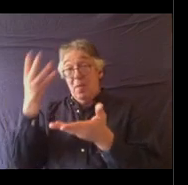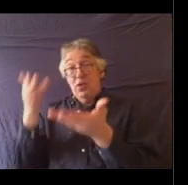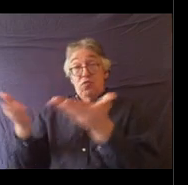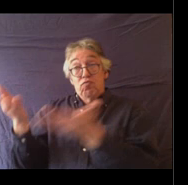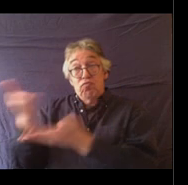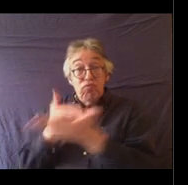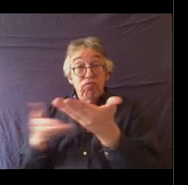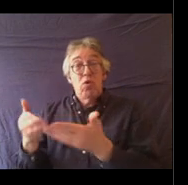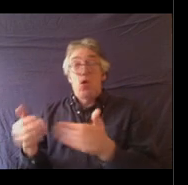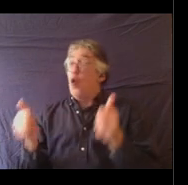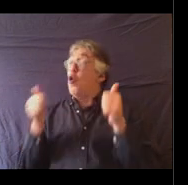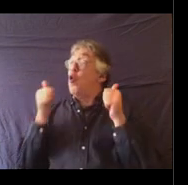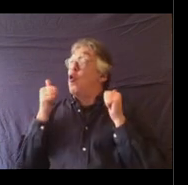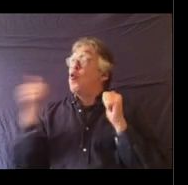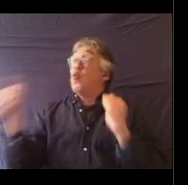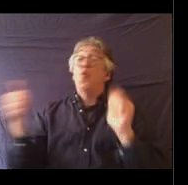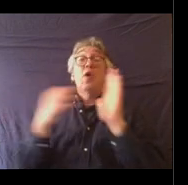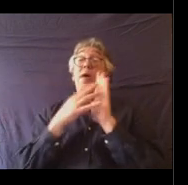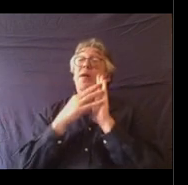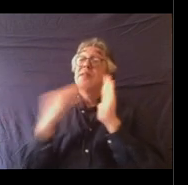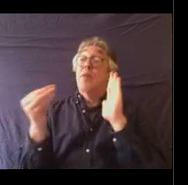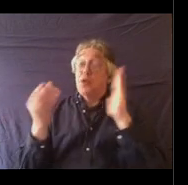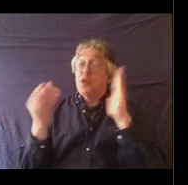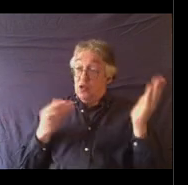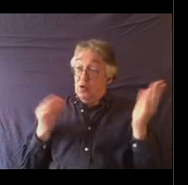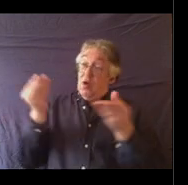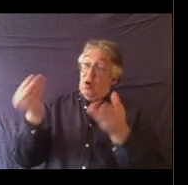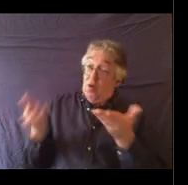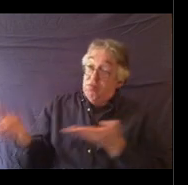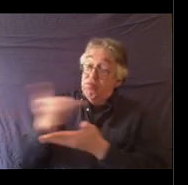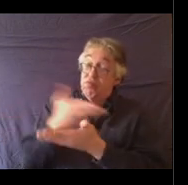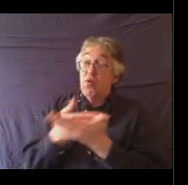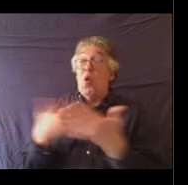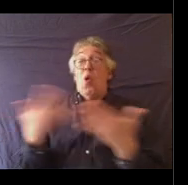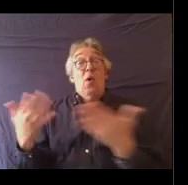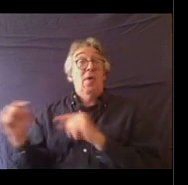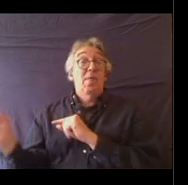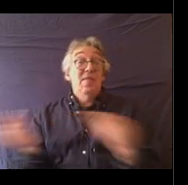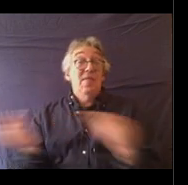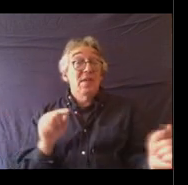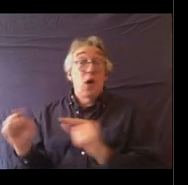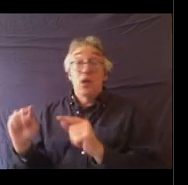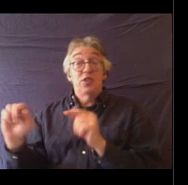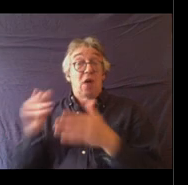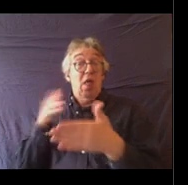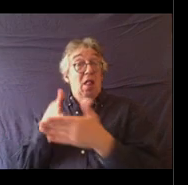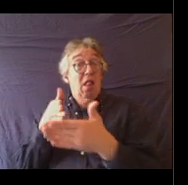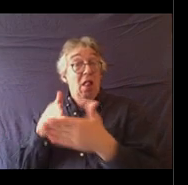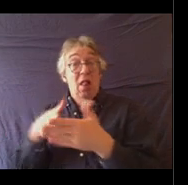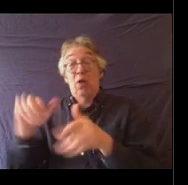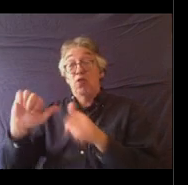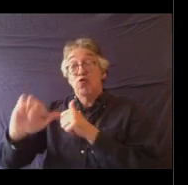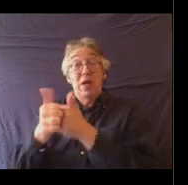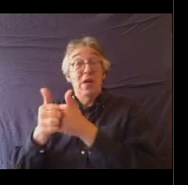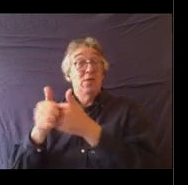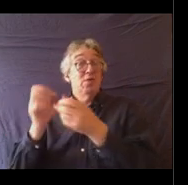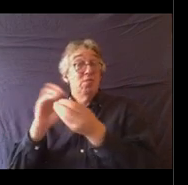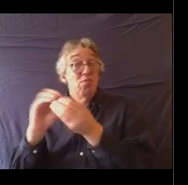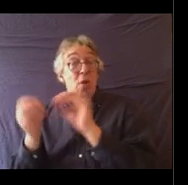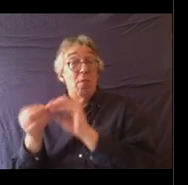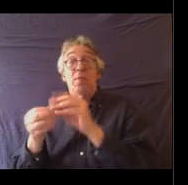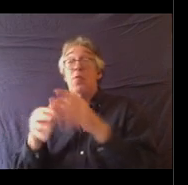practices, for also discussing challenges or what could be done better in terms of